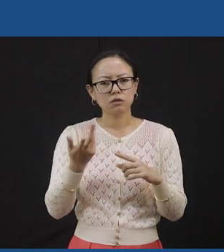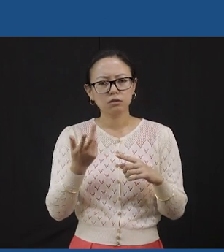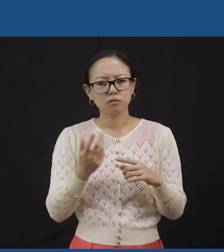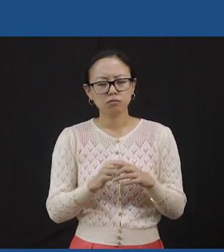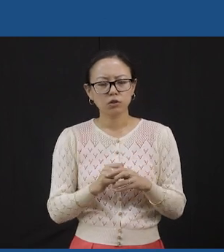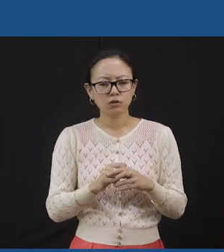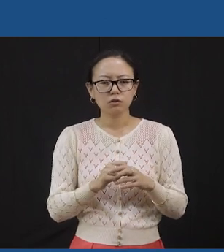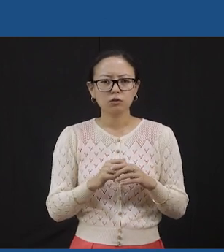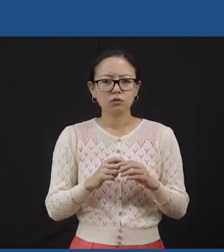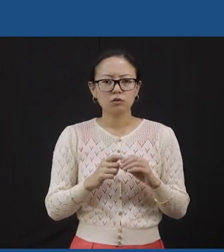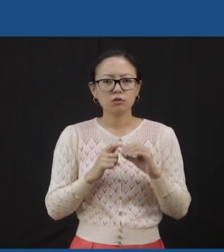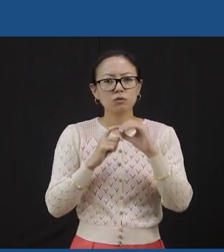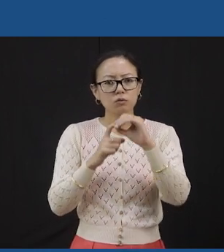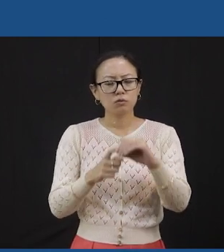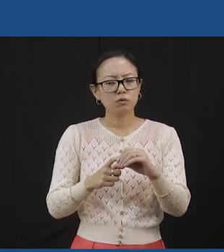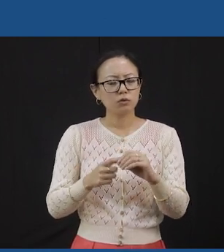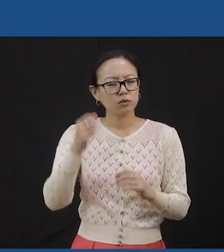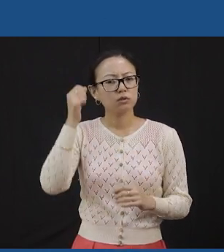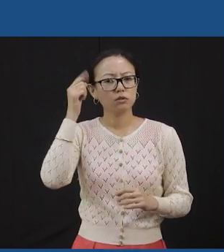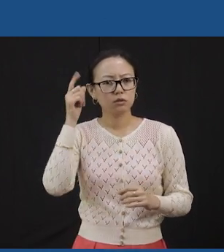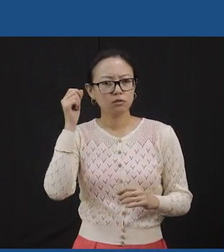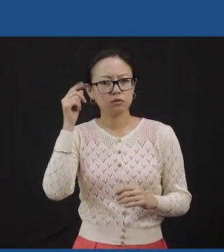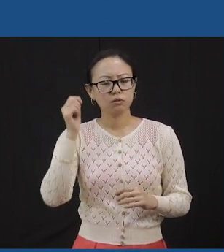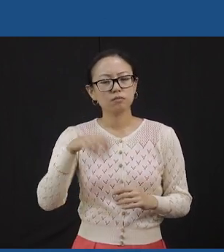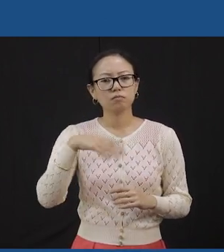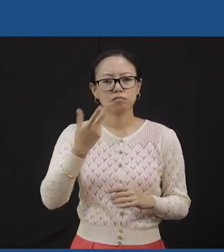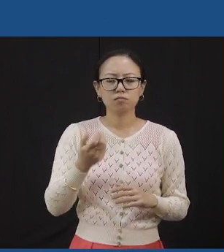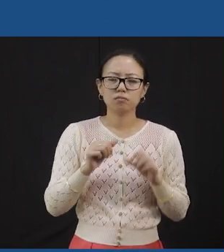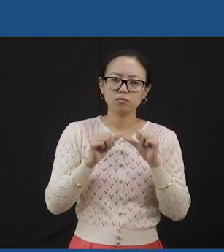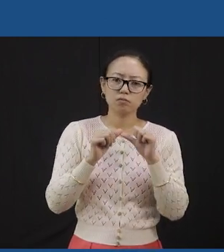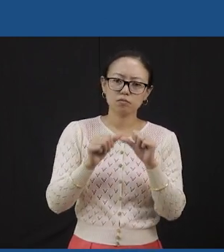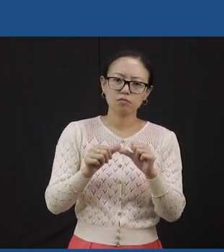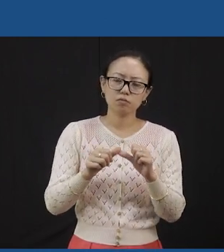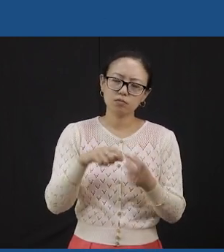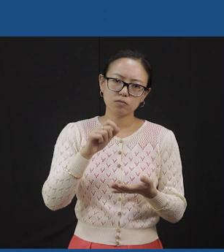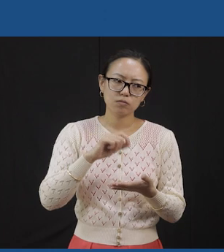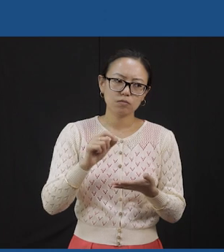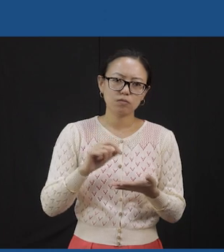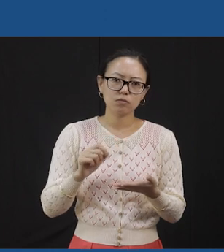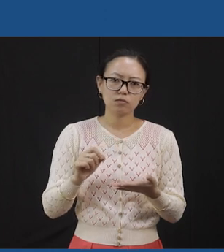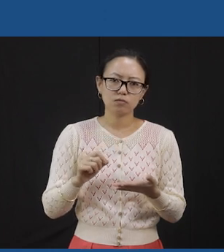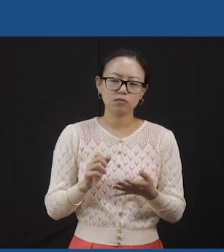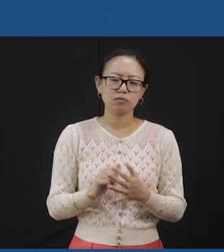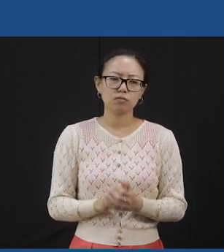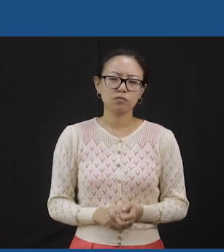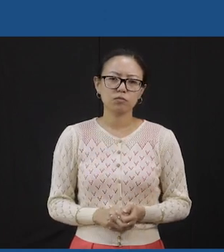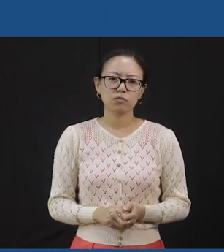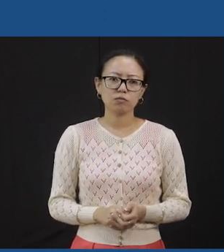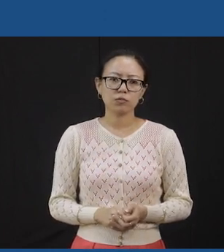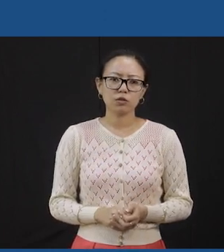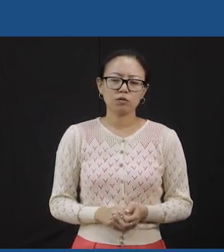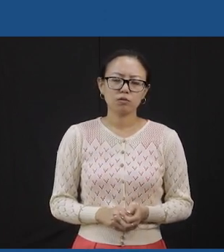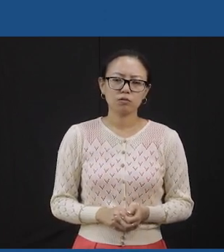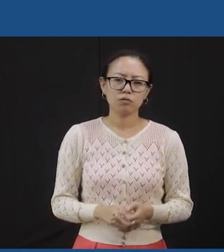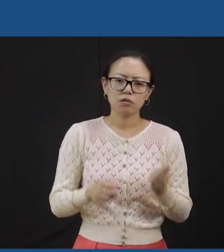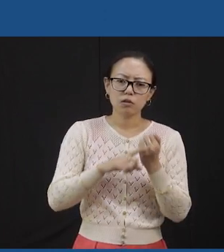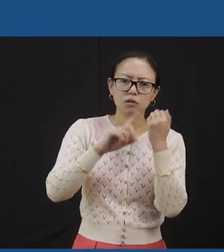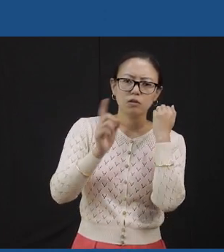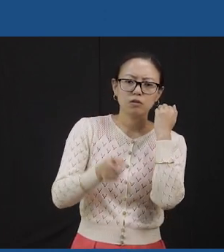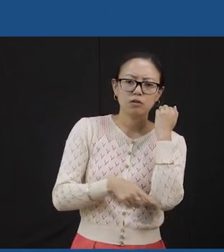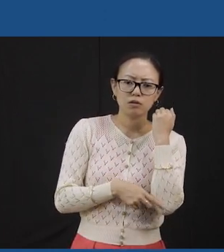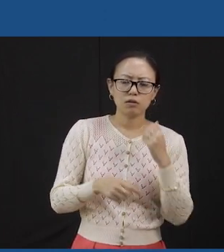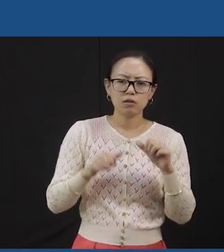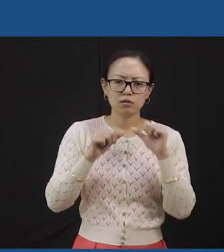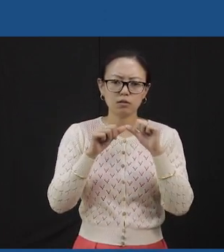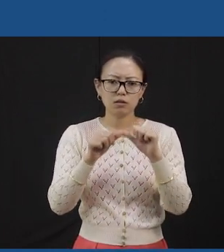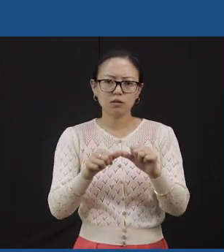problem. Then, after solving the problem, the next step is you check the answer, whether it is correct or